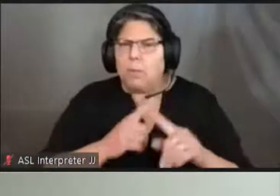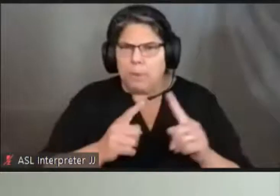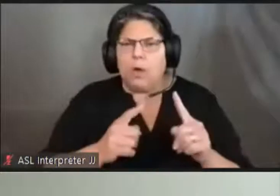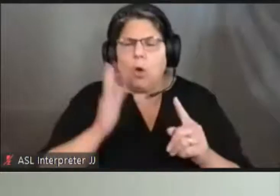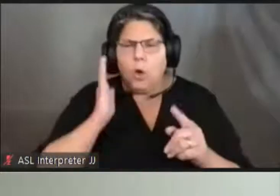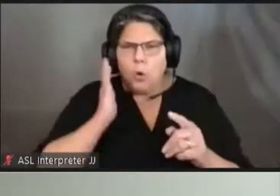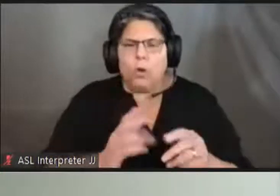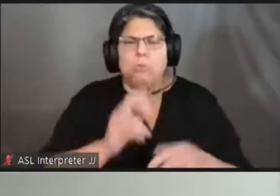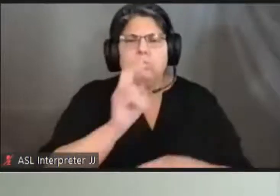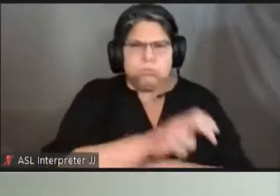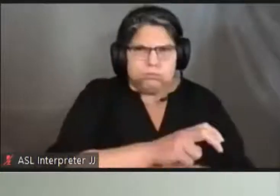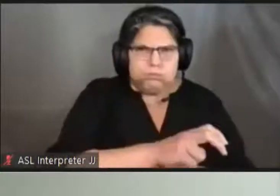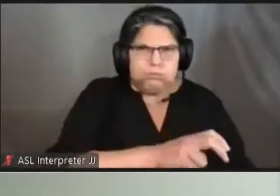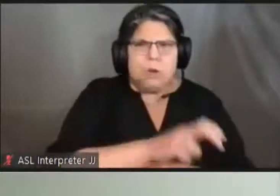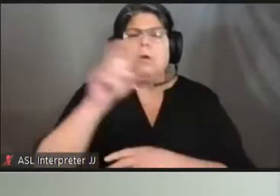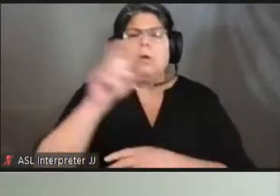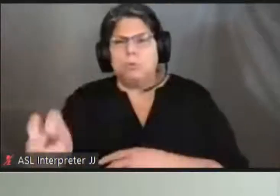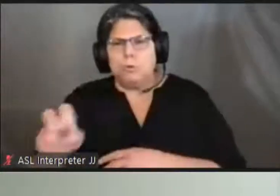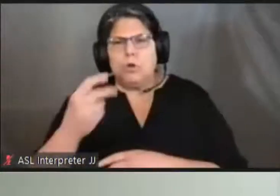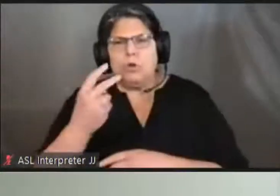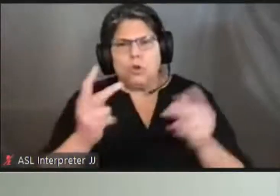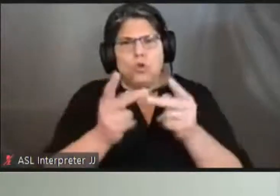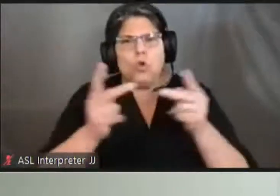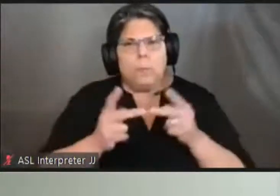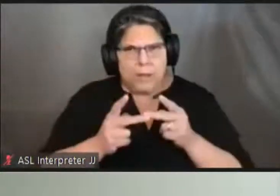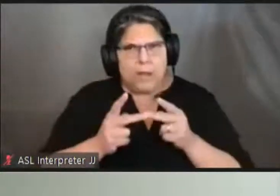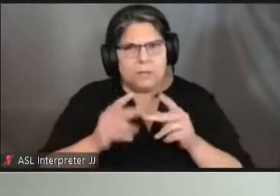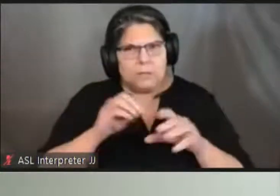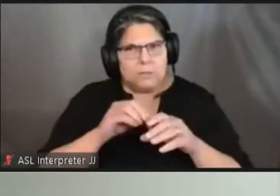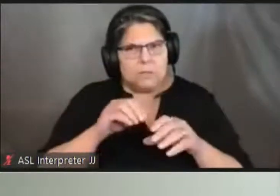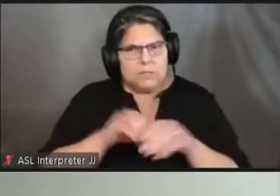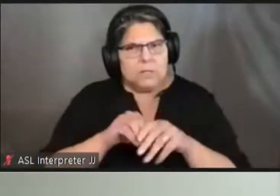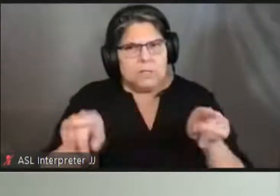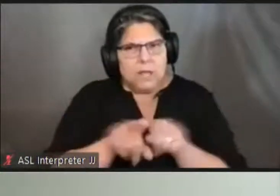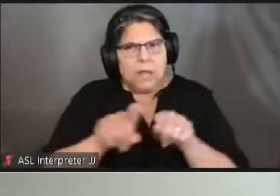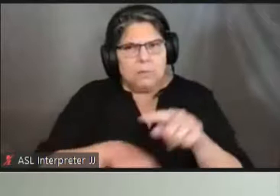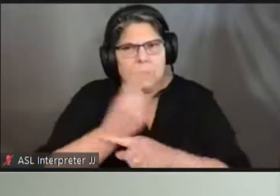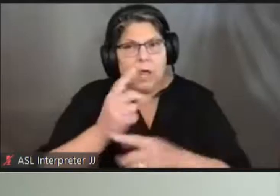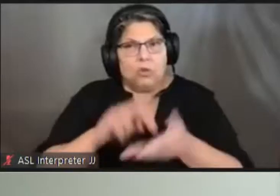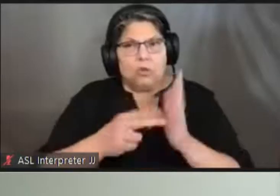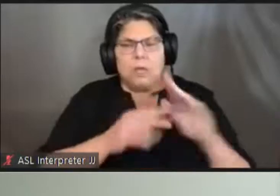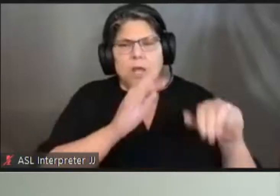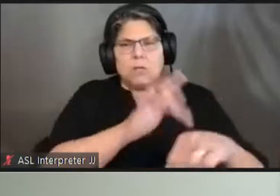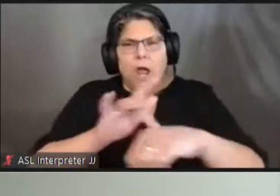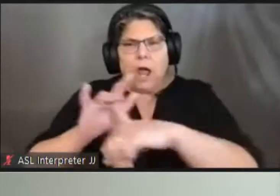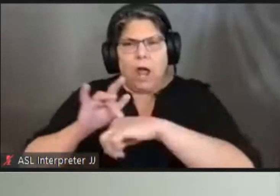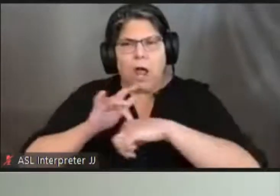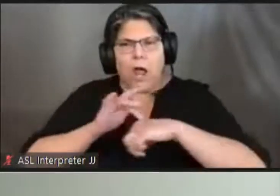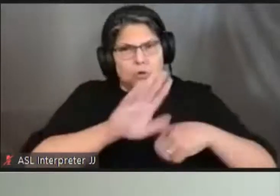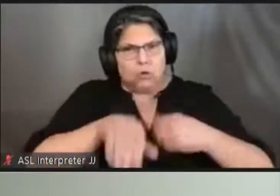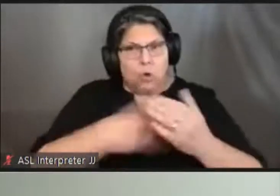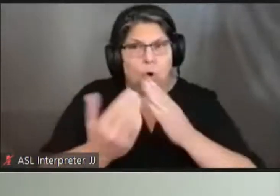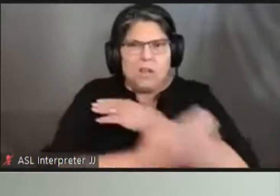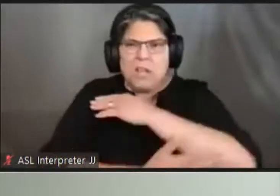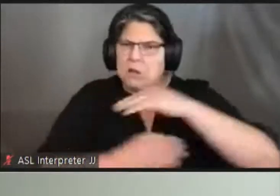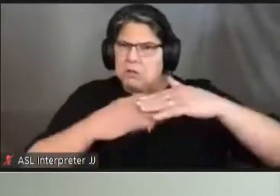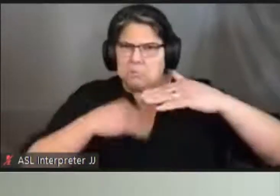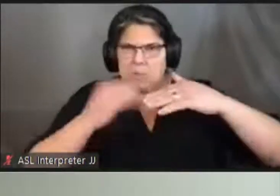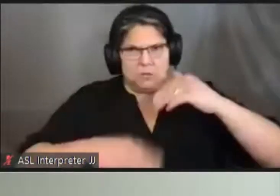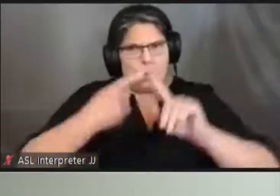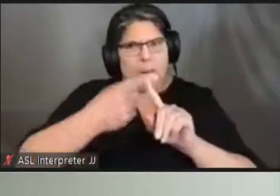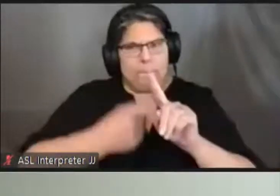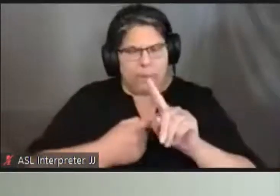day, making the whole circuit through the county in less than a month. And the plan for now is